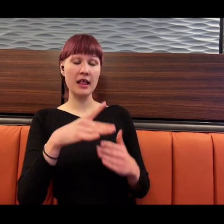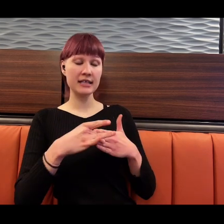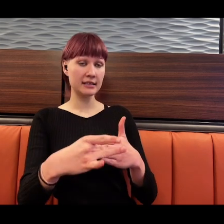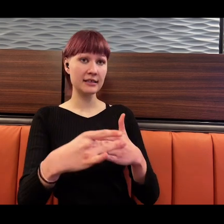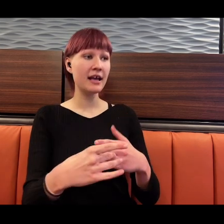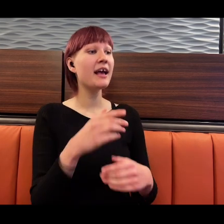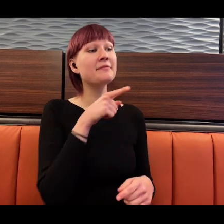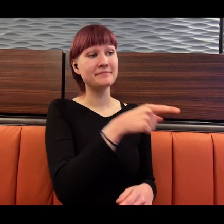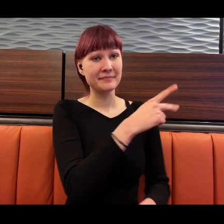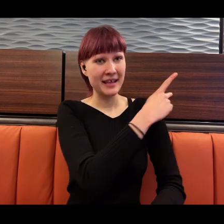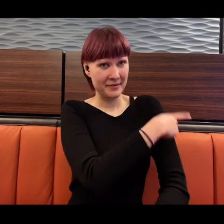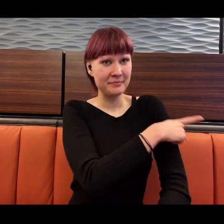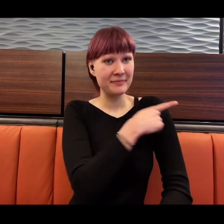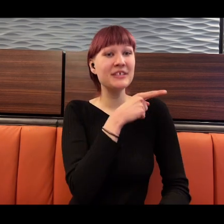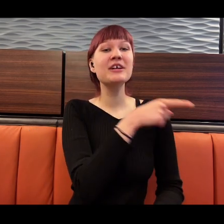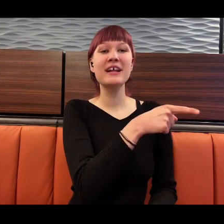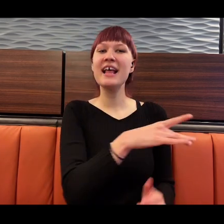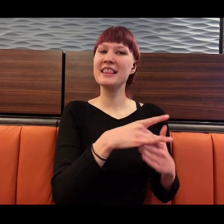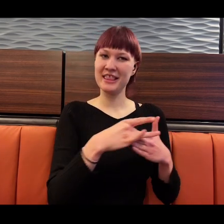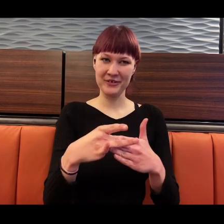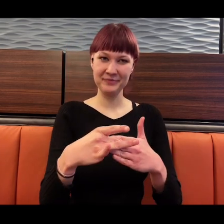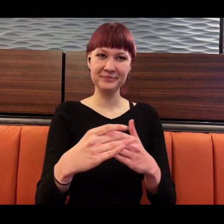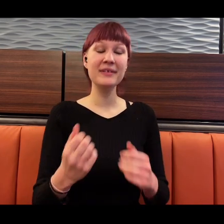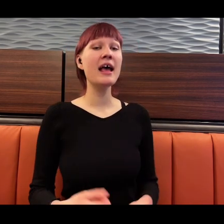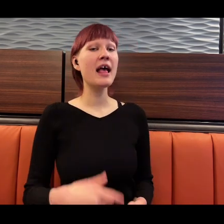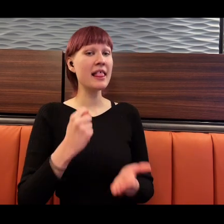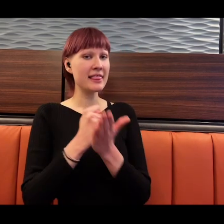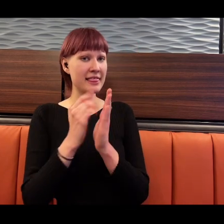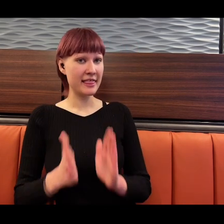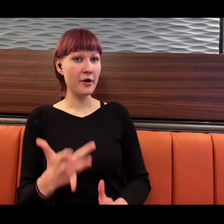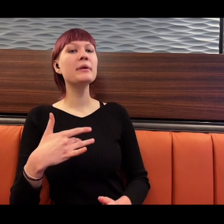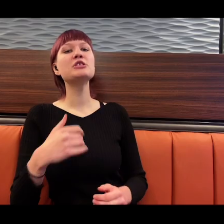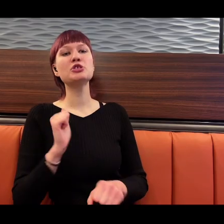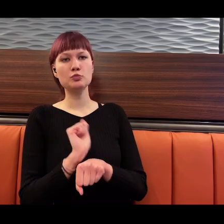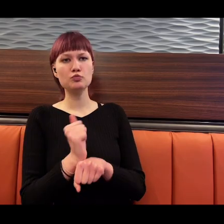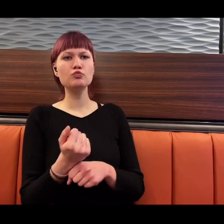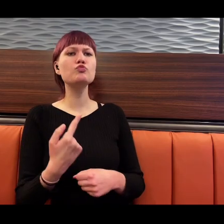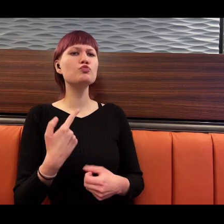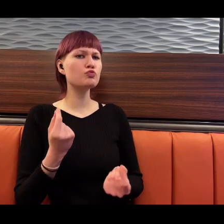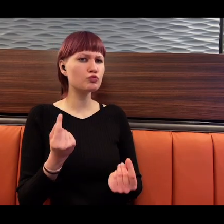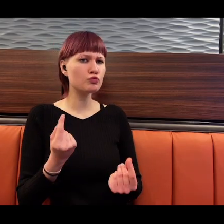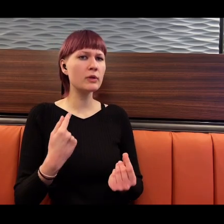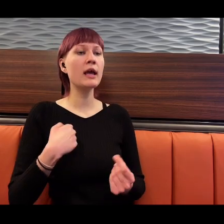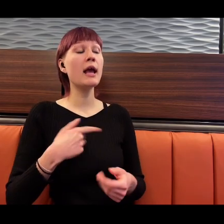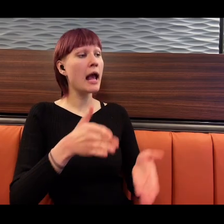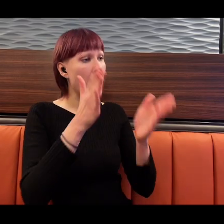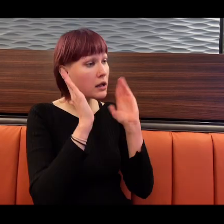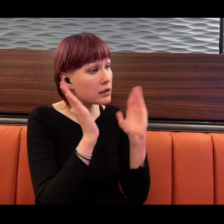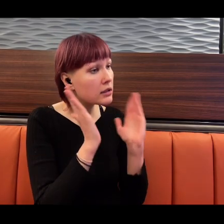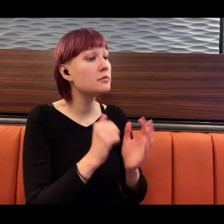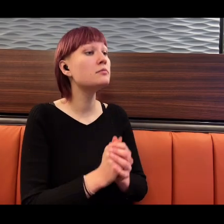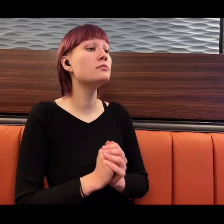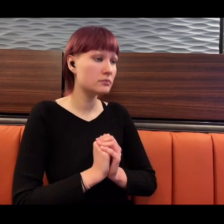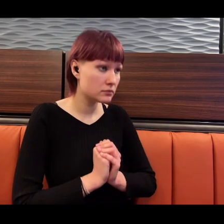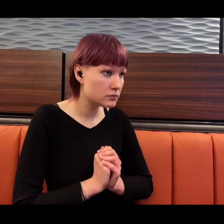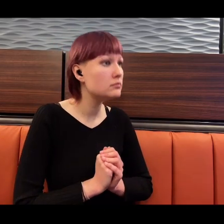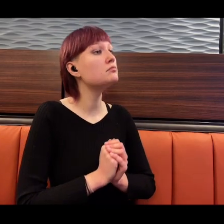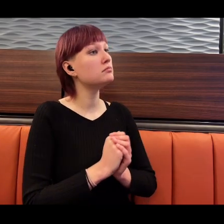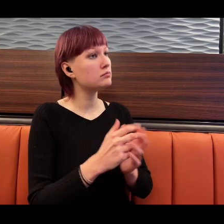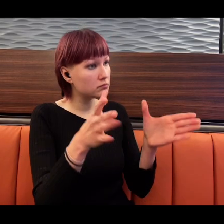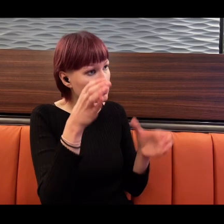therapy. What the therapist does is empathize and very actively listen to understand what